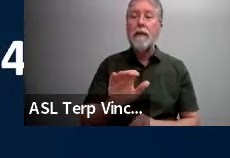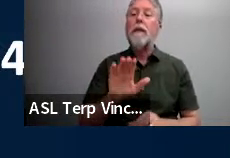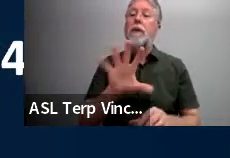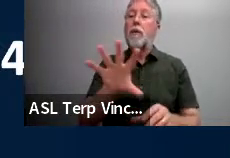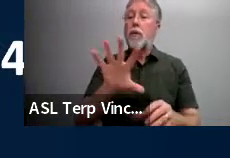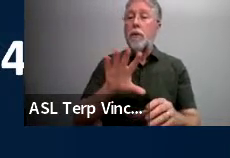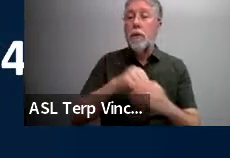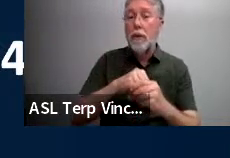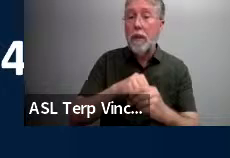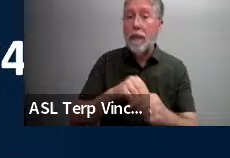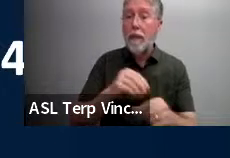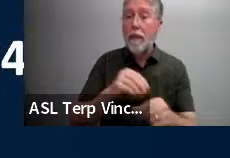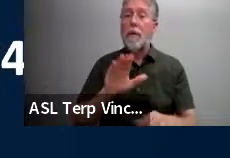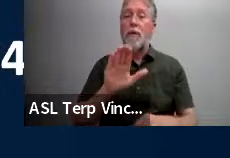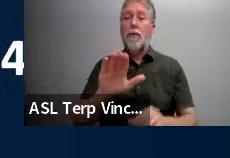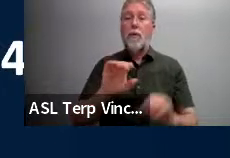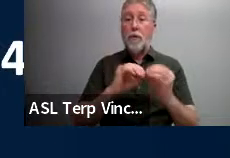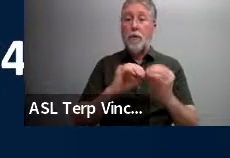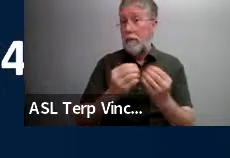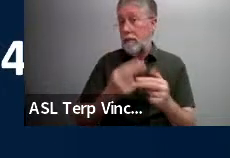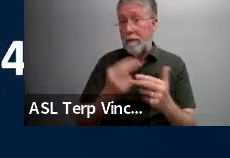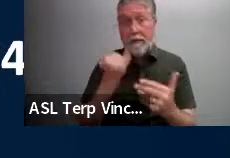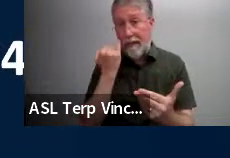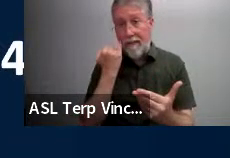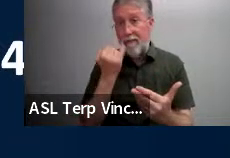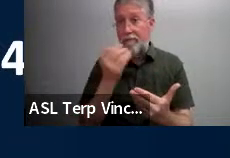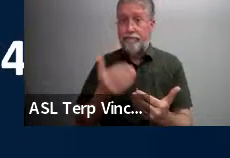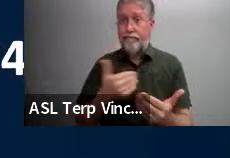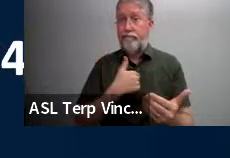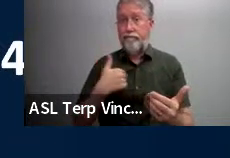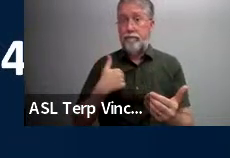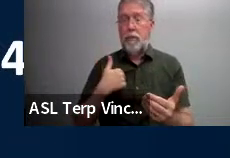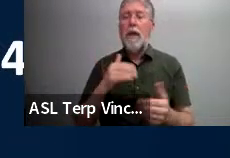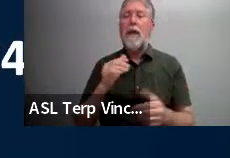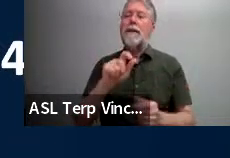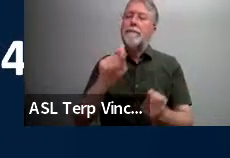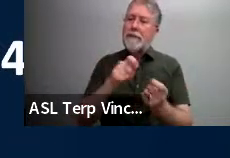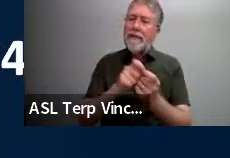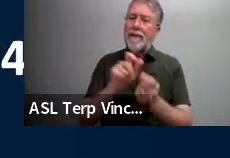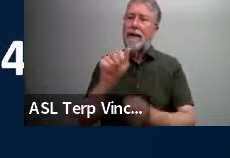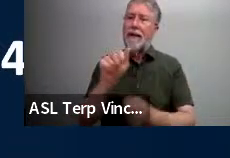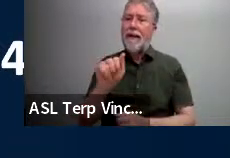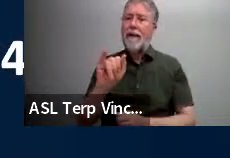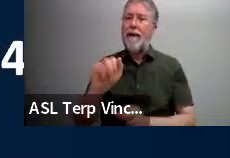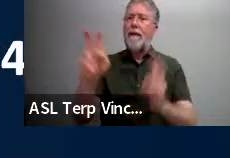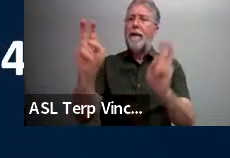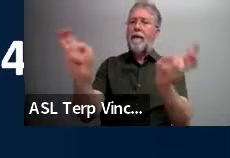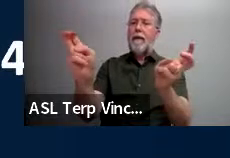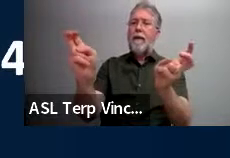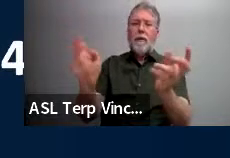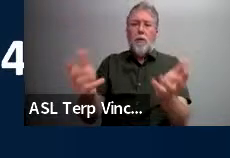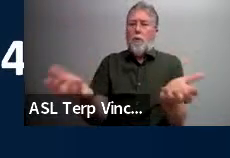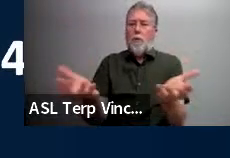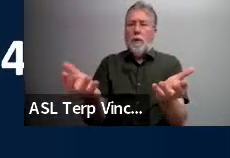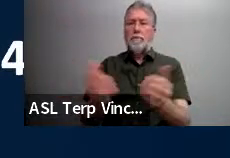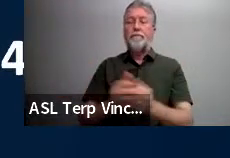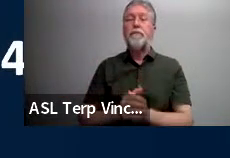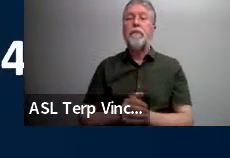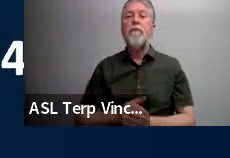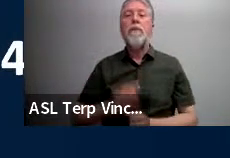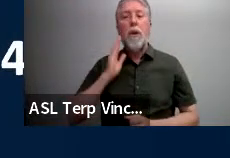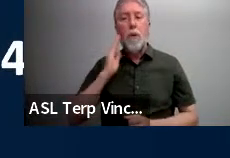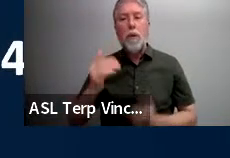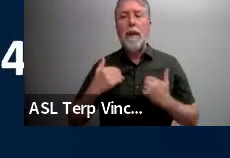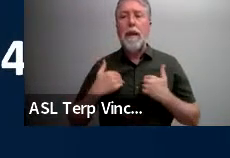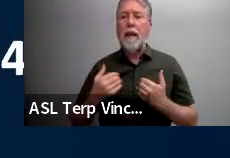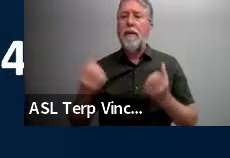if you're part of an organization, and the specific AI topic you'd like to present on. Sign language interpreting and captioning